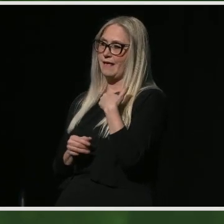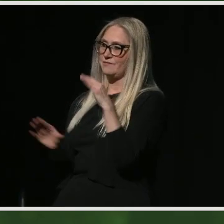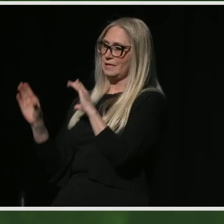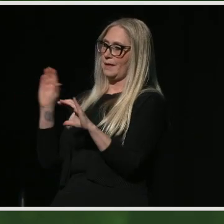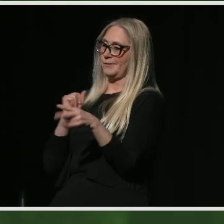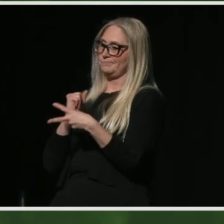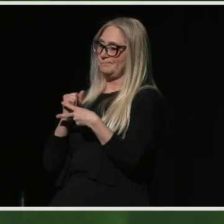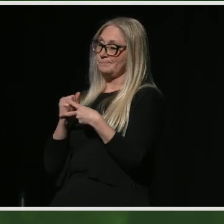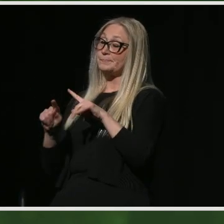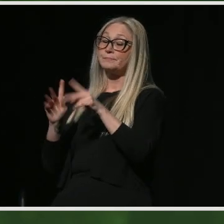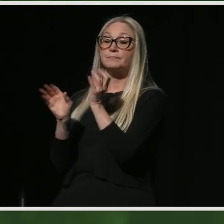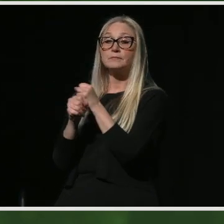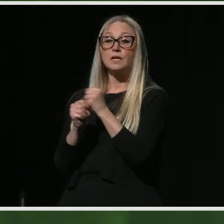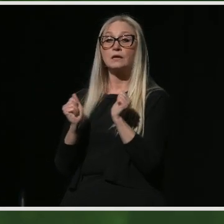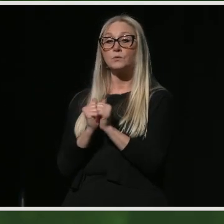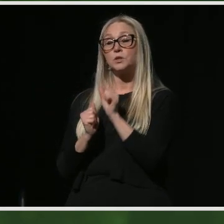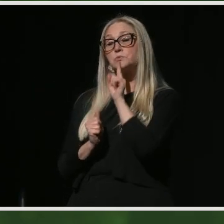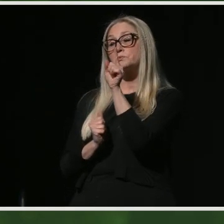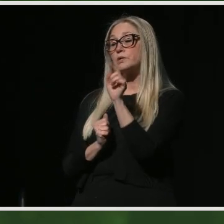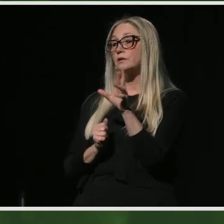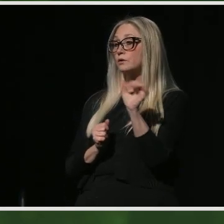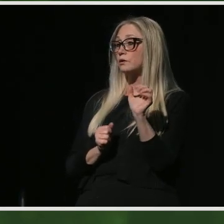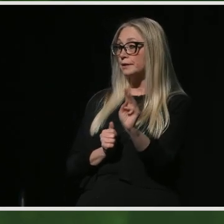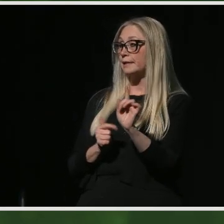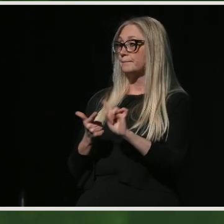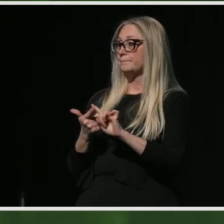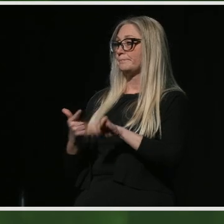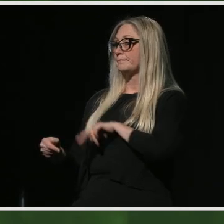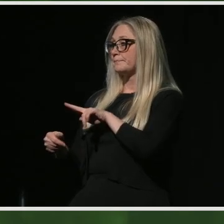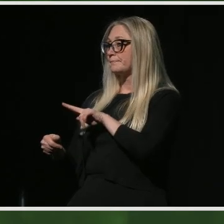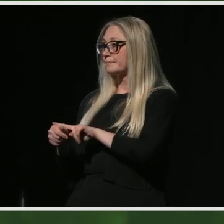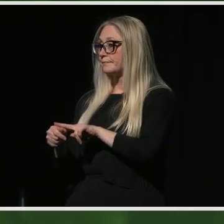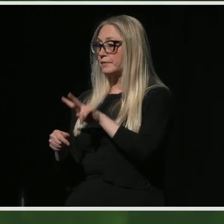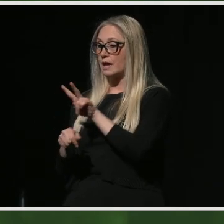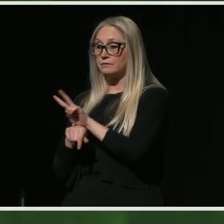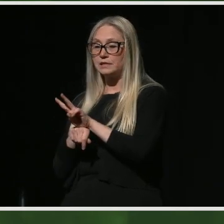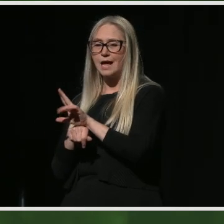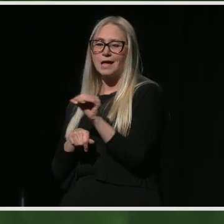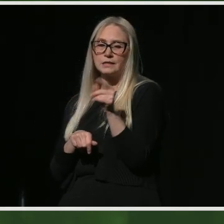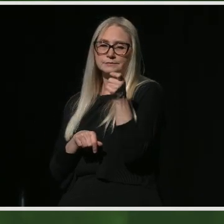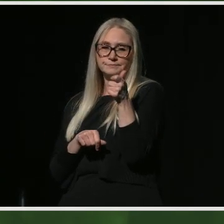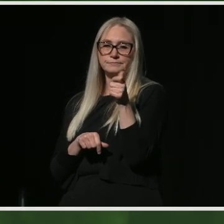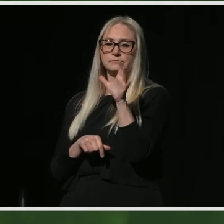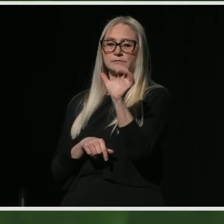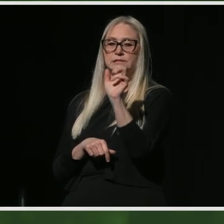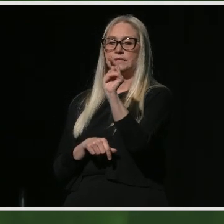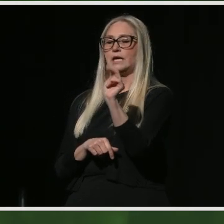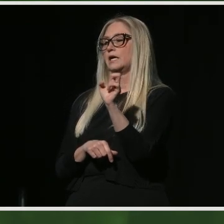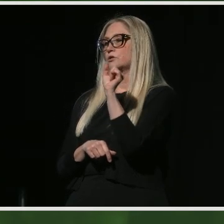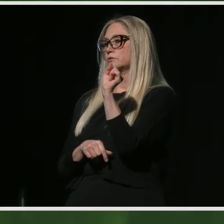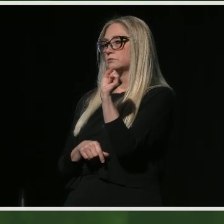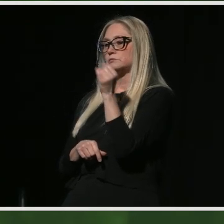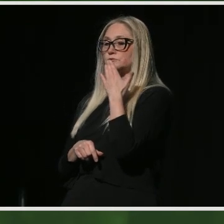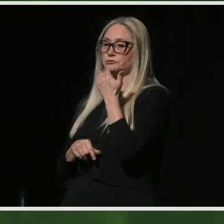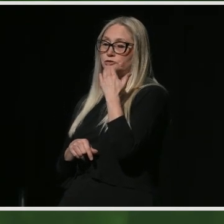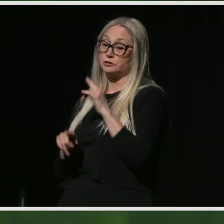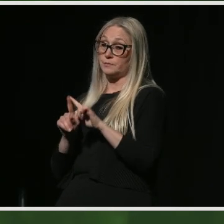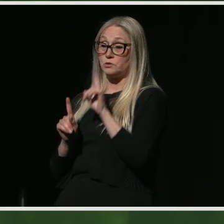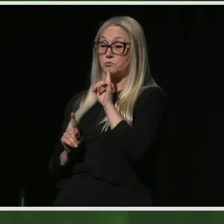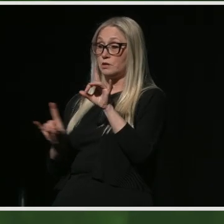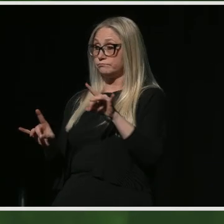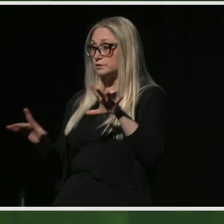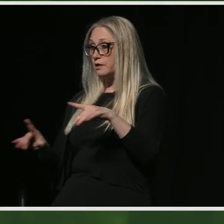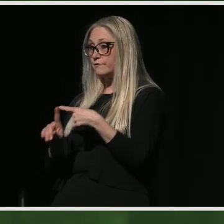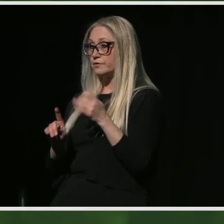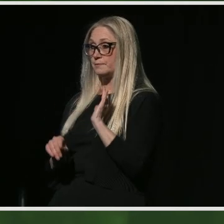Instead, it's made with real cream, natural vanilla, and just a touch of cane sugar. But the real magic comes from our patented